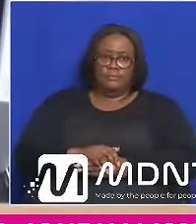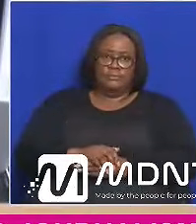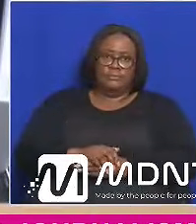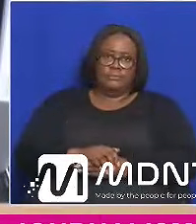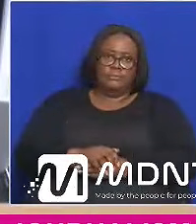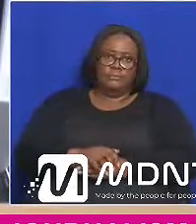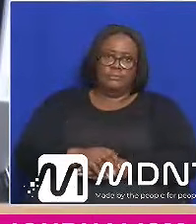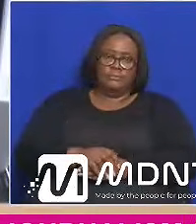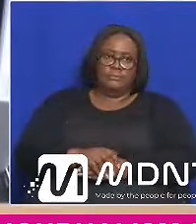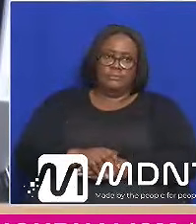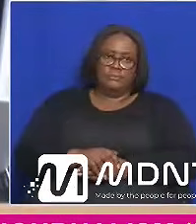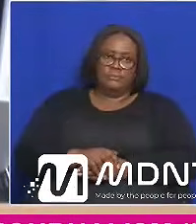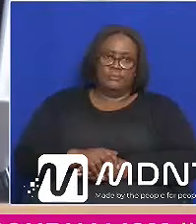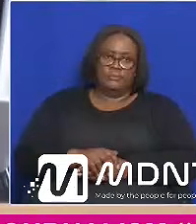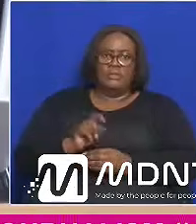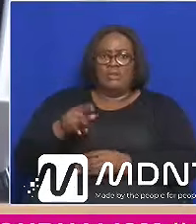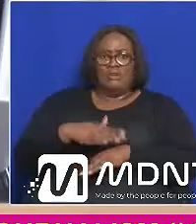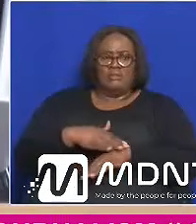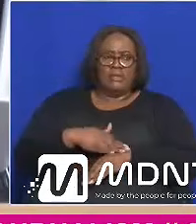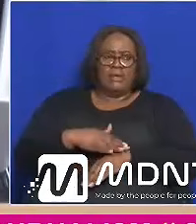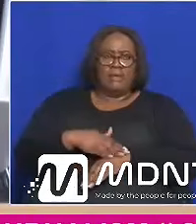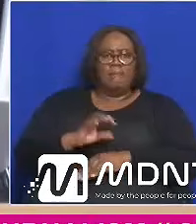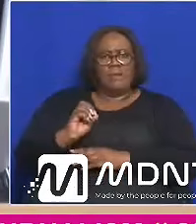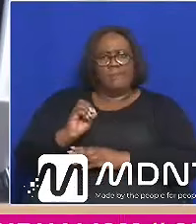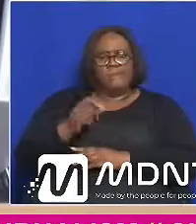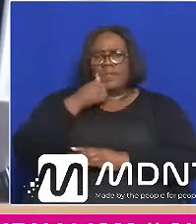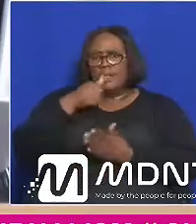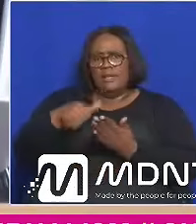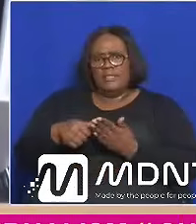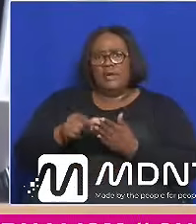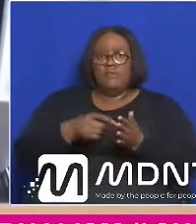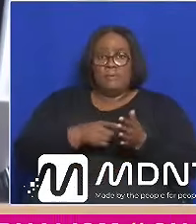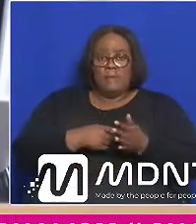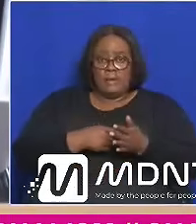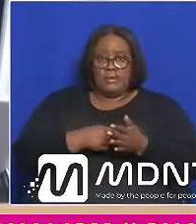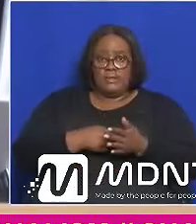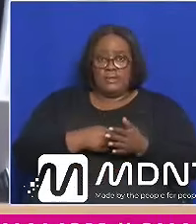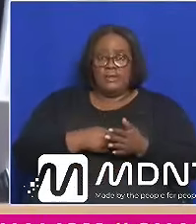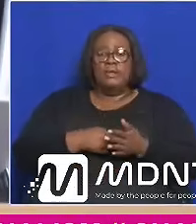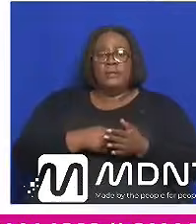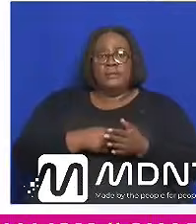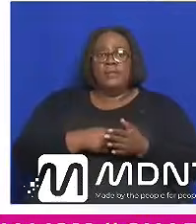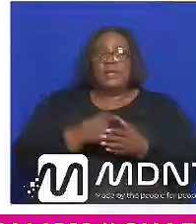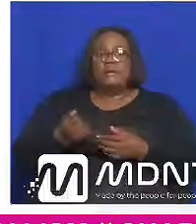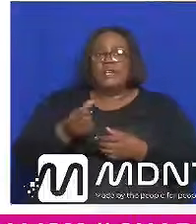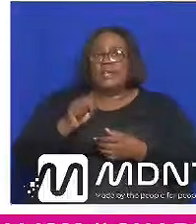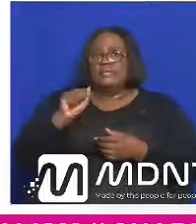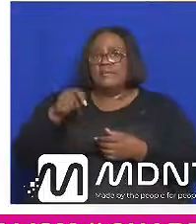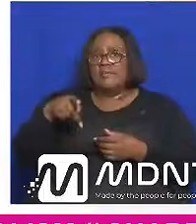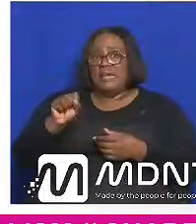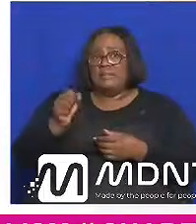And by this time, there is a letter of demand that had been issued to you by SAPS, and you